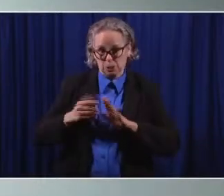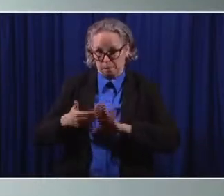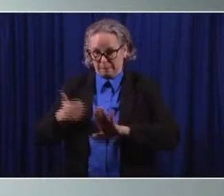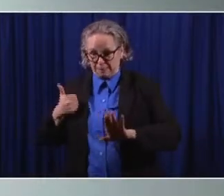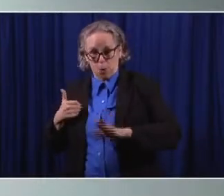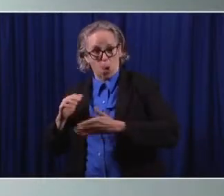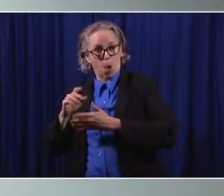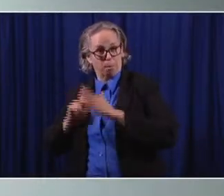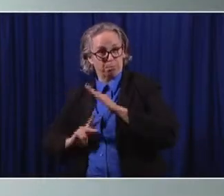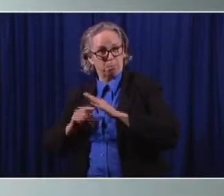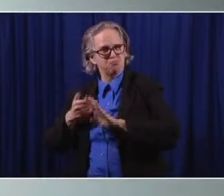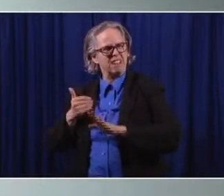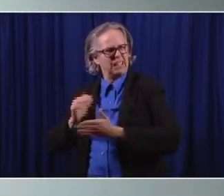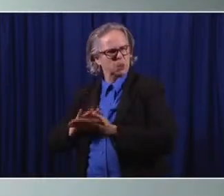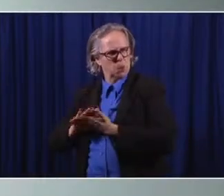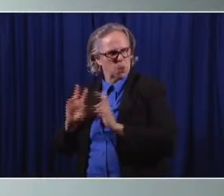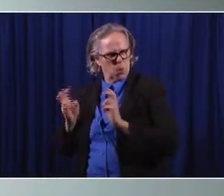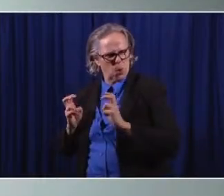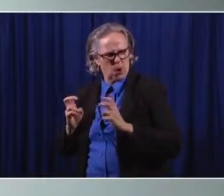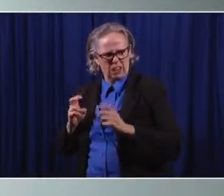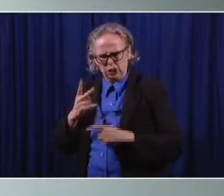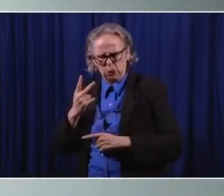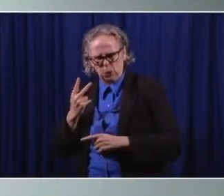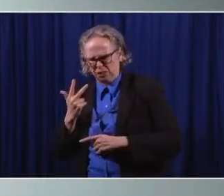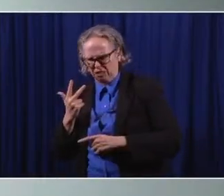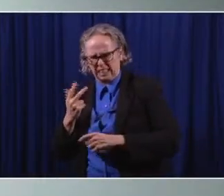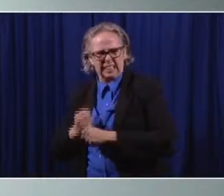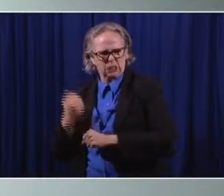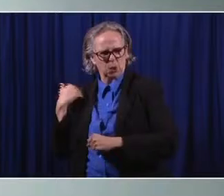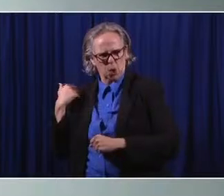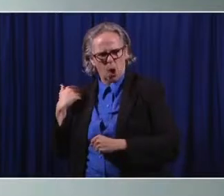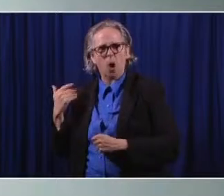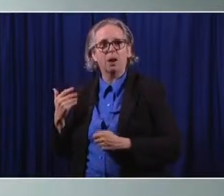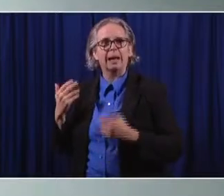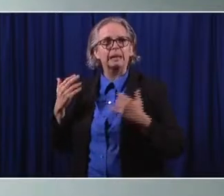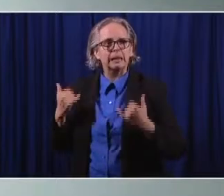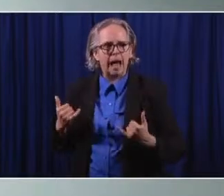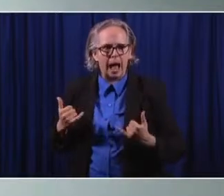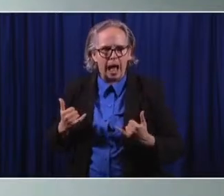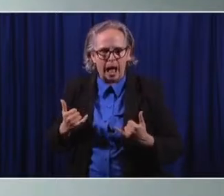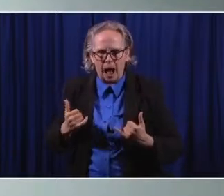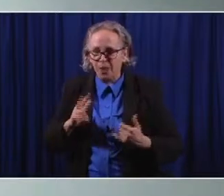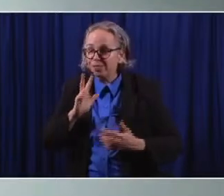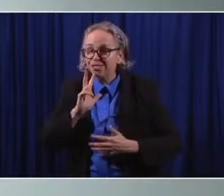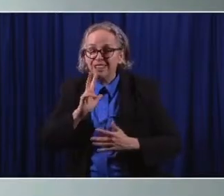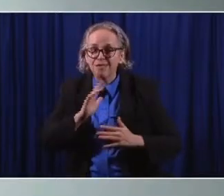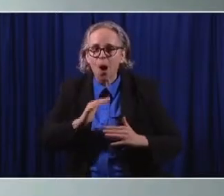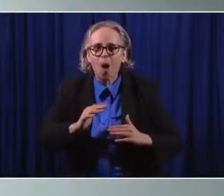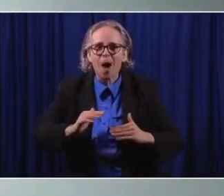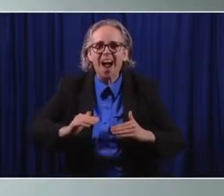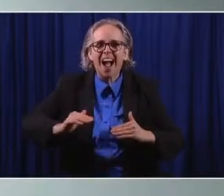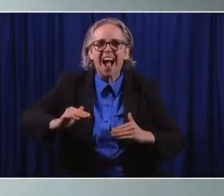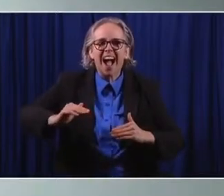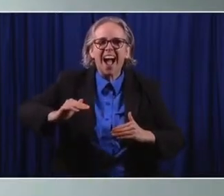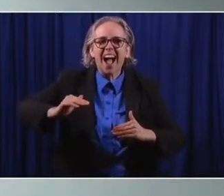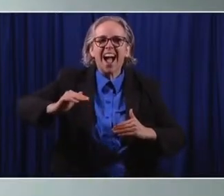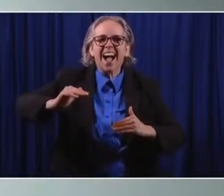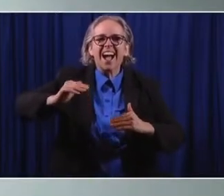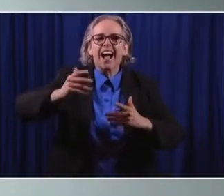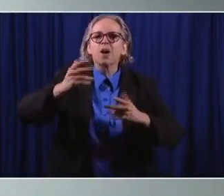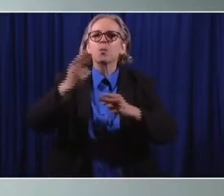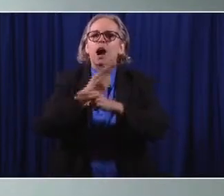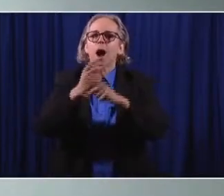ago, and our 3, 4, and 5-year-olds are wearing those masks every day, and they know the 6-foot distance as